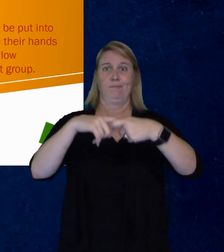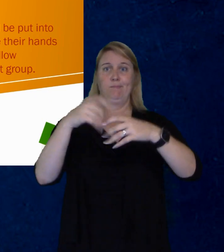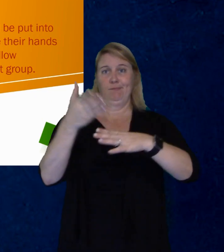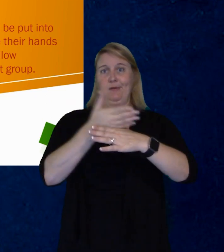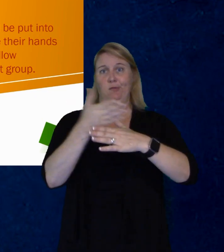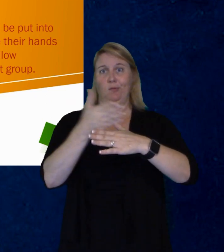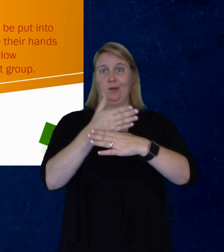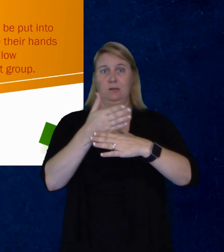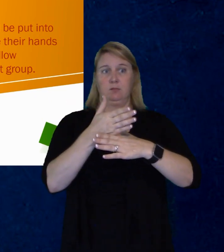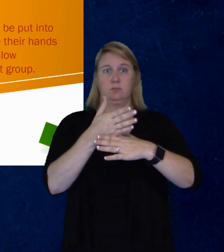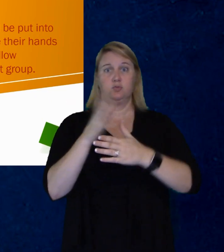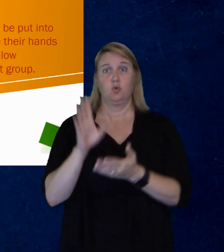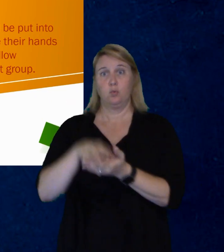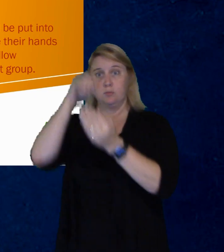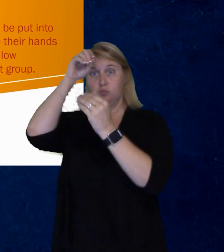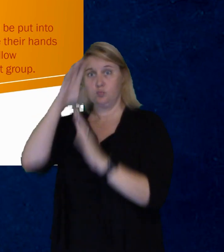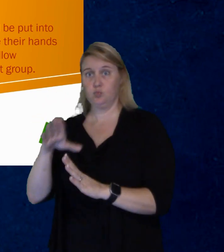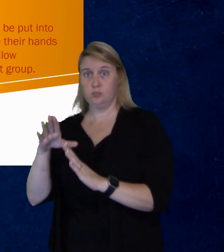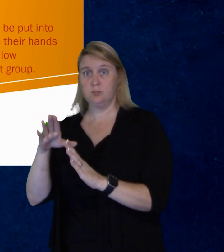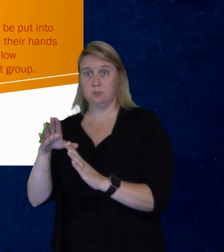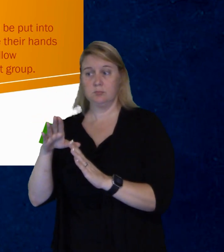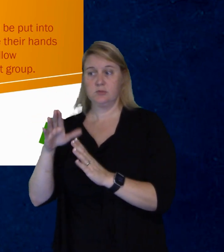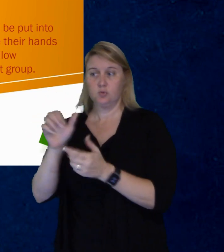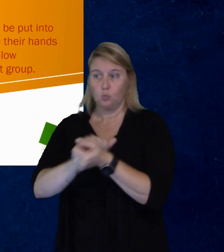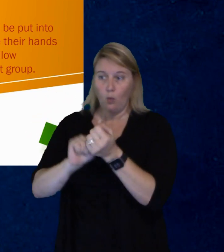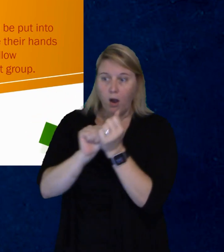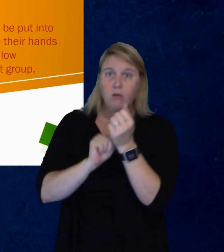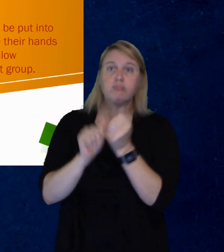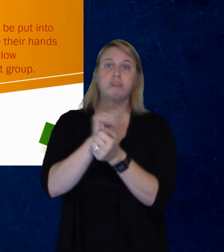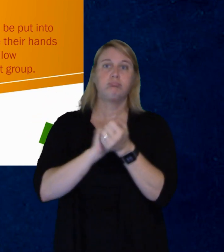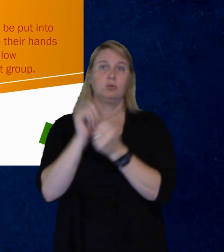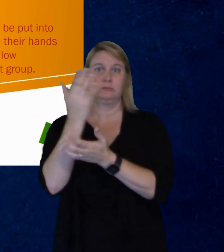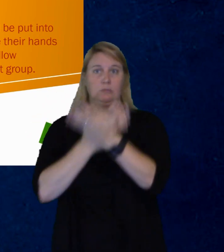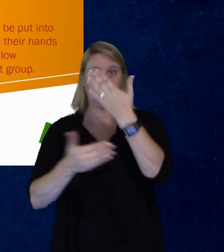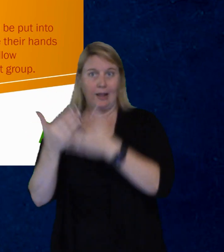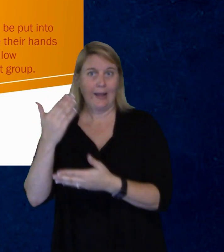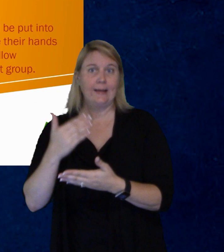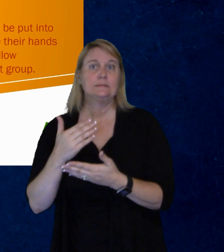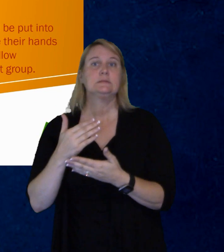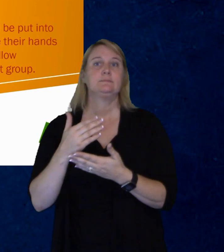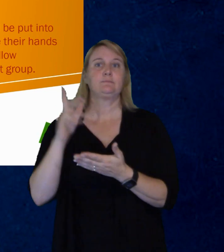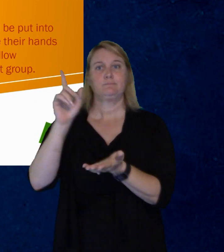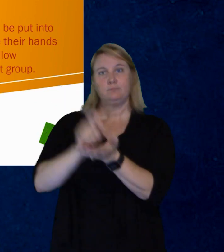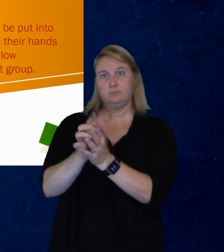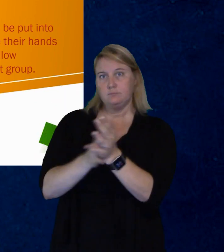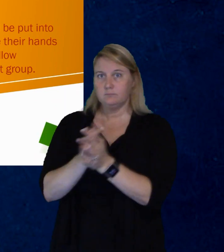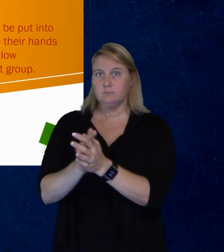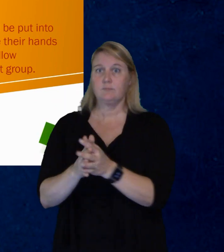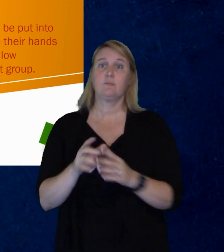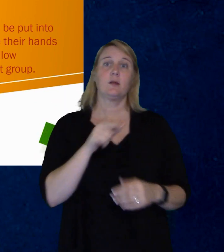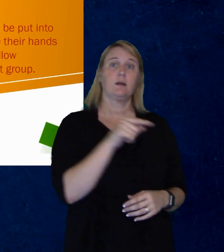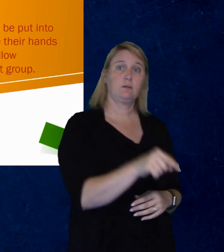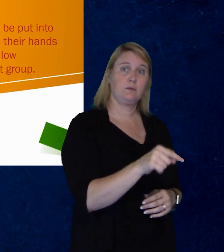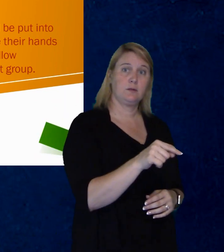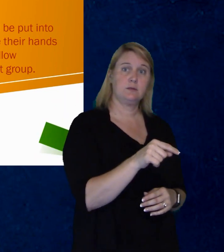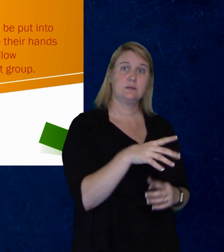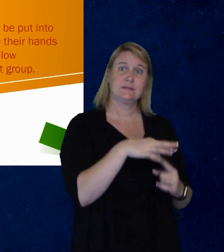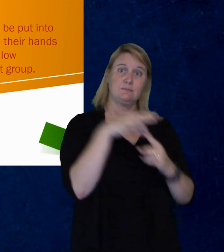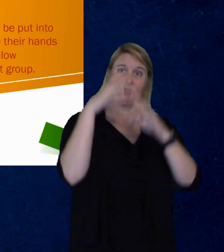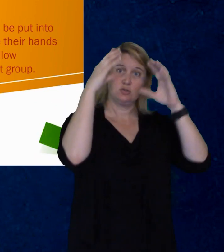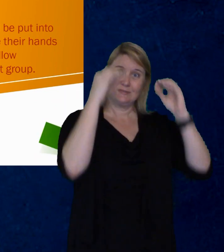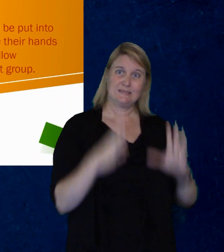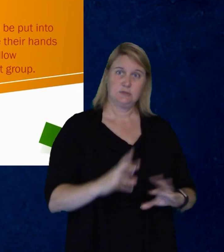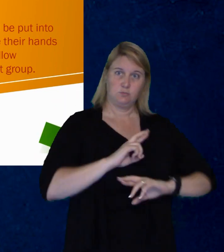to allow students that opportunity to wash and sanitize and allow specials teachers to prep their materials for